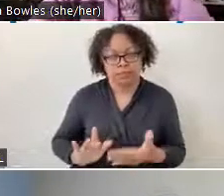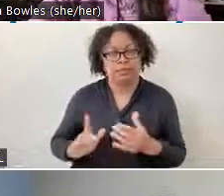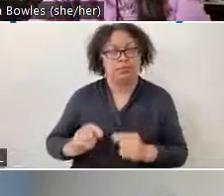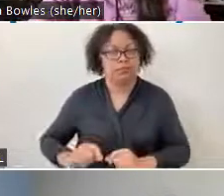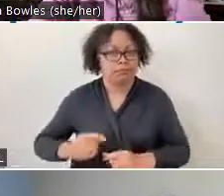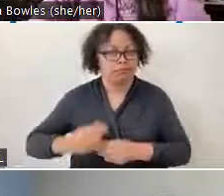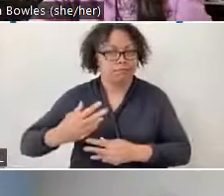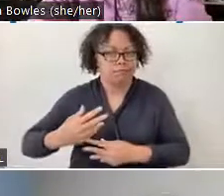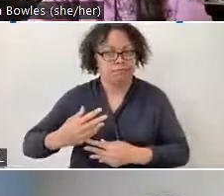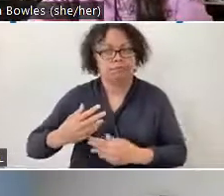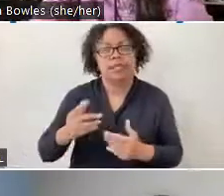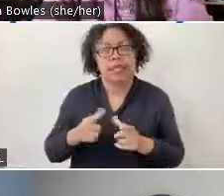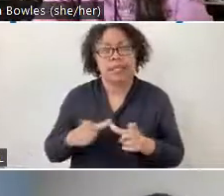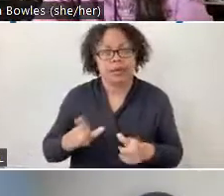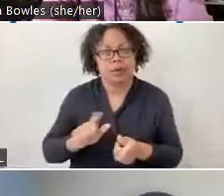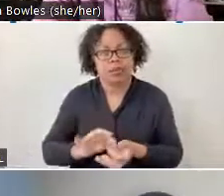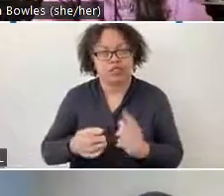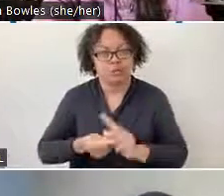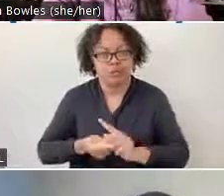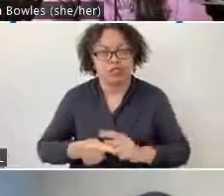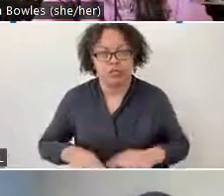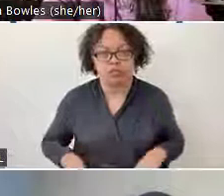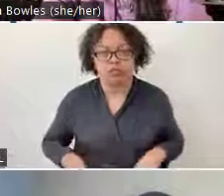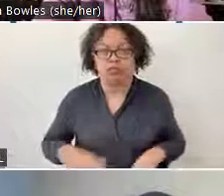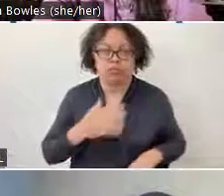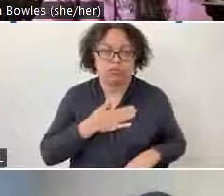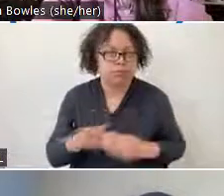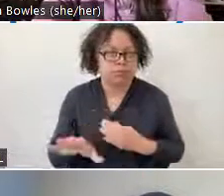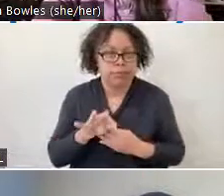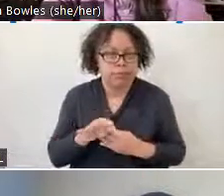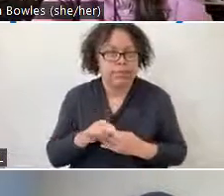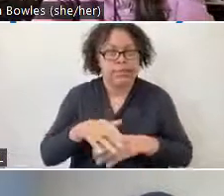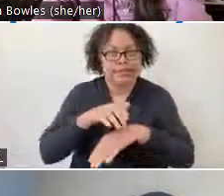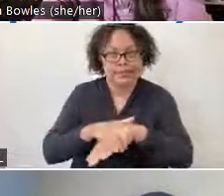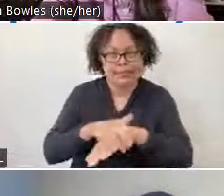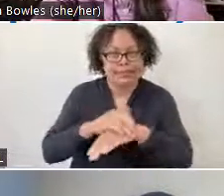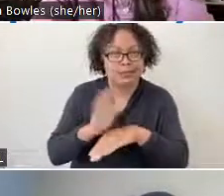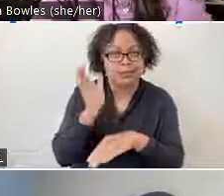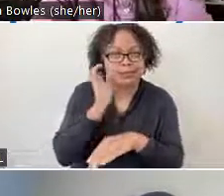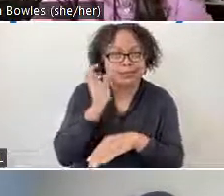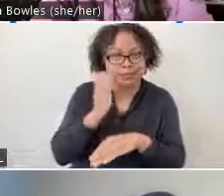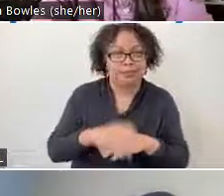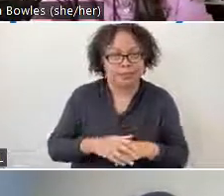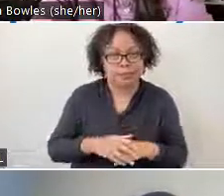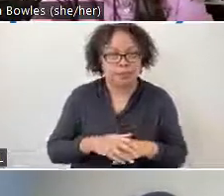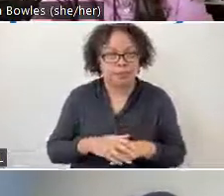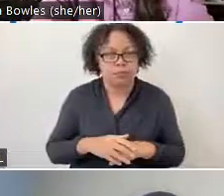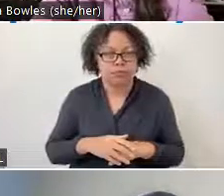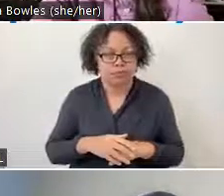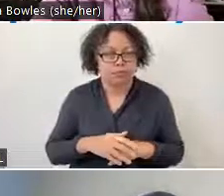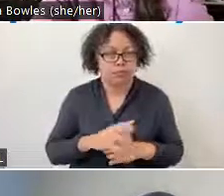option language interpretation. We ask you to please choose English.